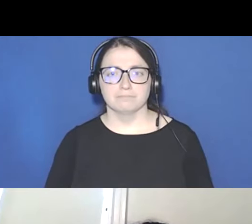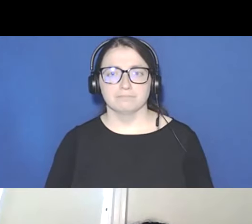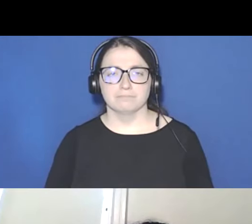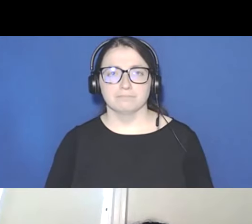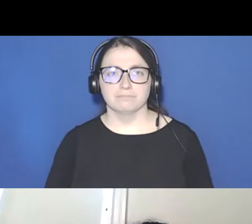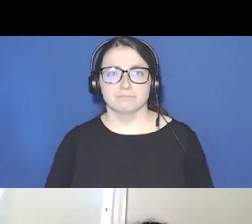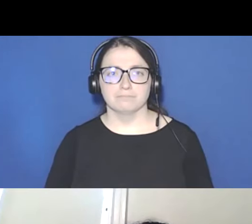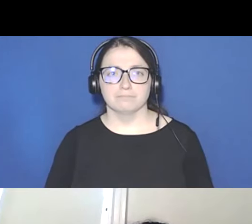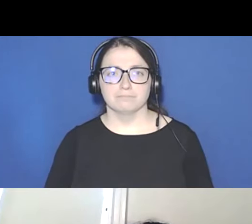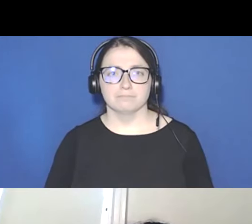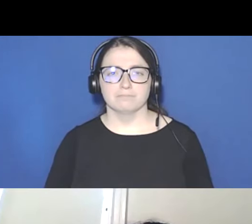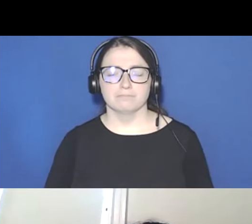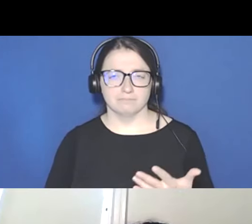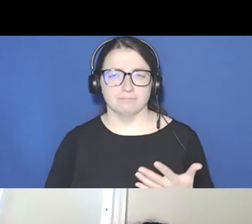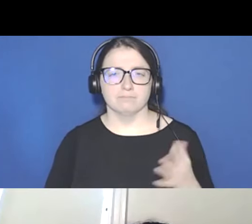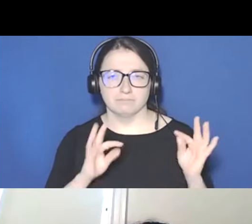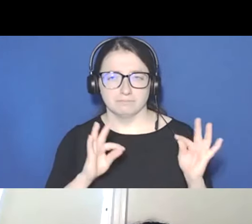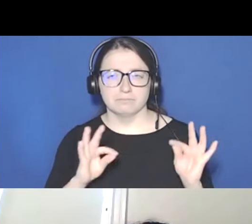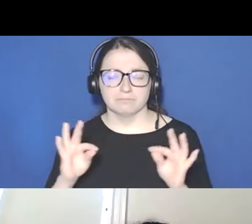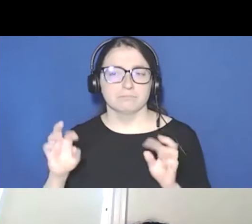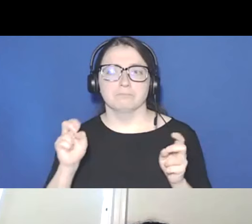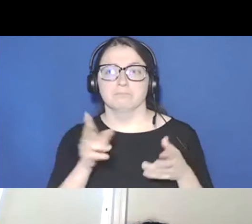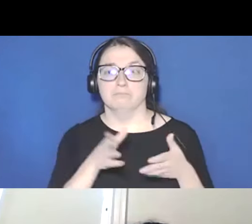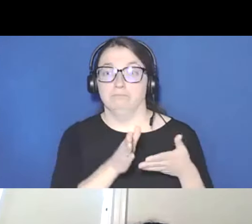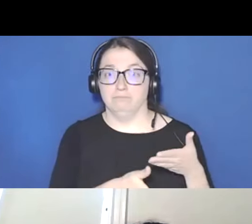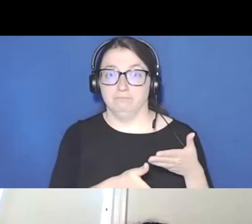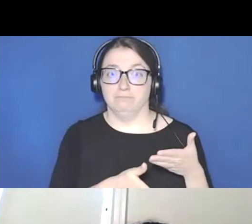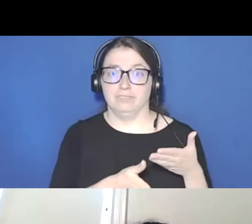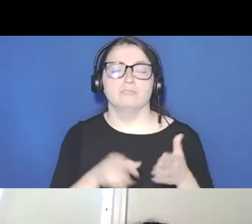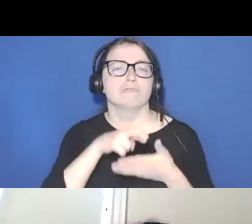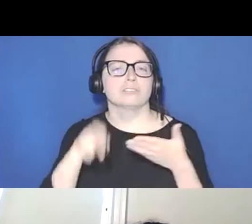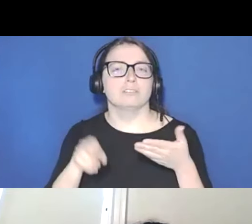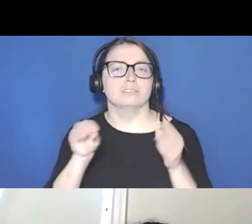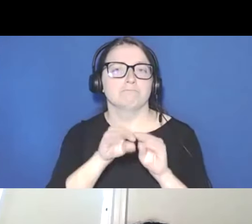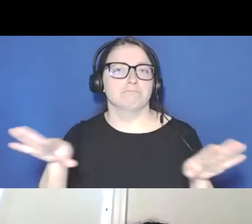We have just about everyone. I'm going to end that and share our results.